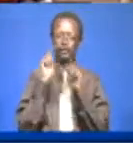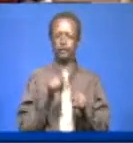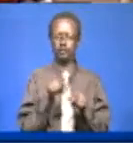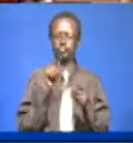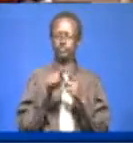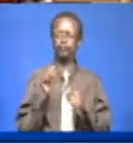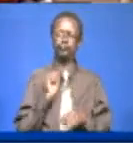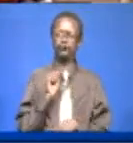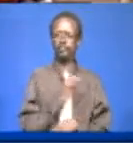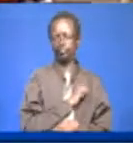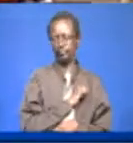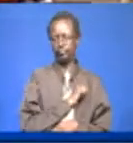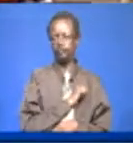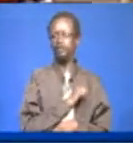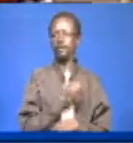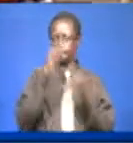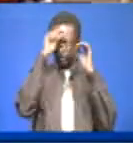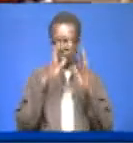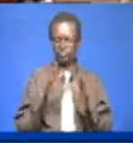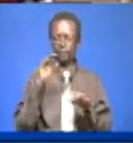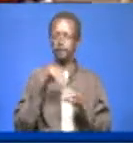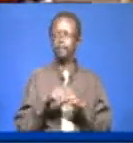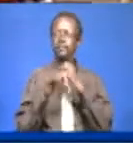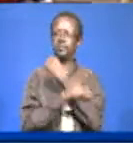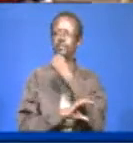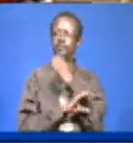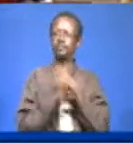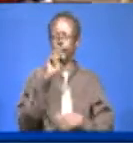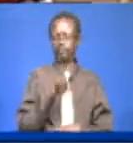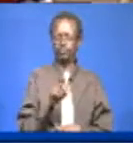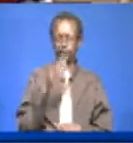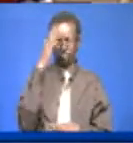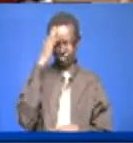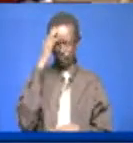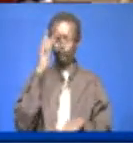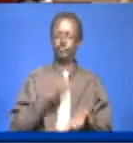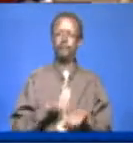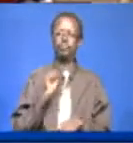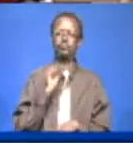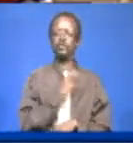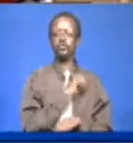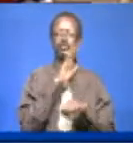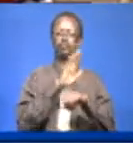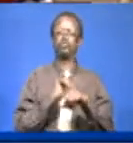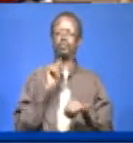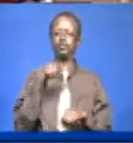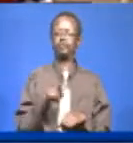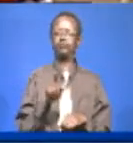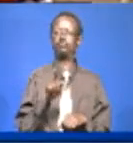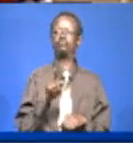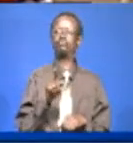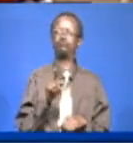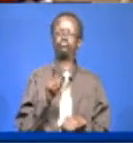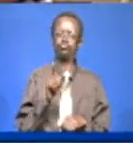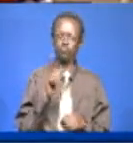Madam Speaker, governors in this country must know that when Senate summons them, they have an obligation to appear. And I think this